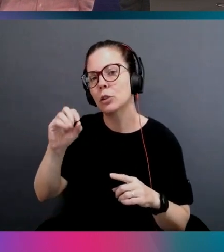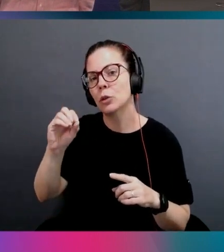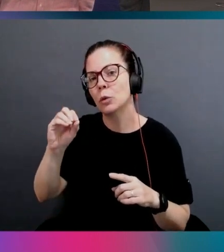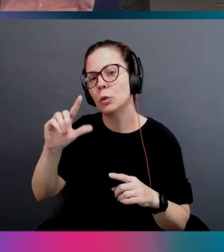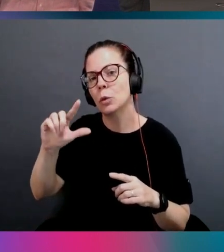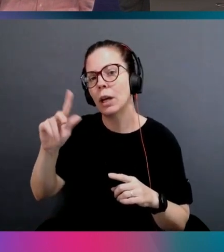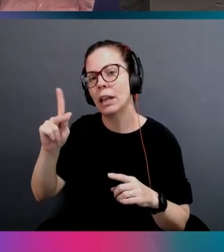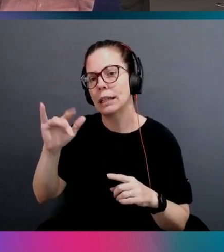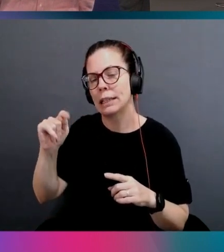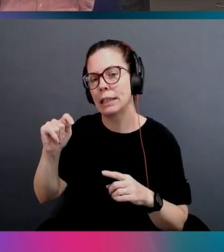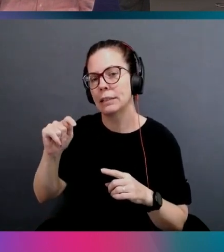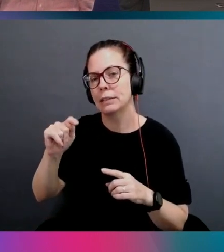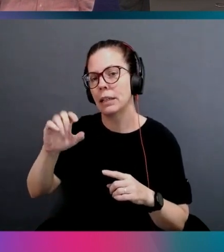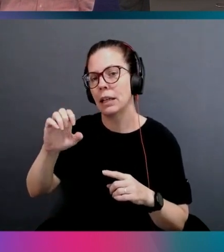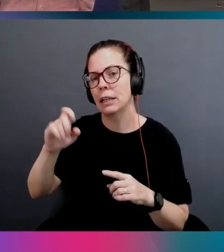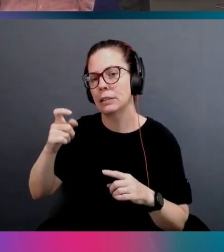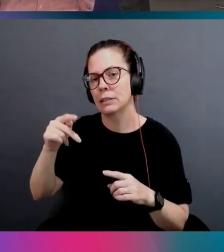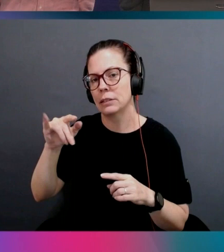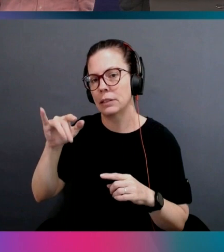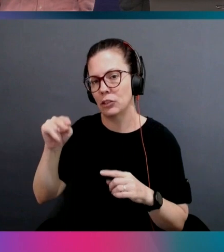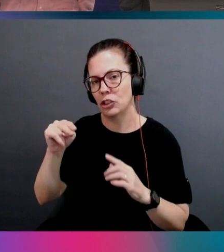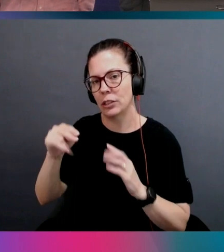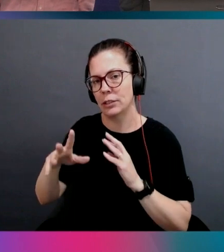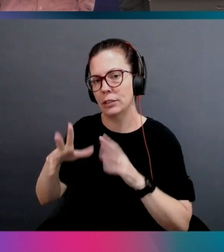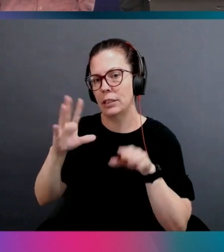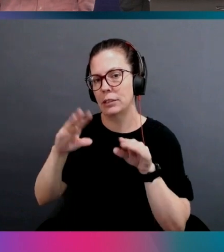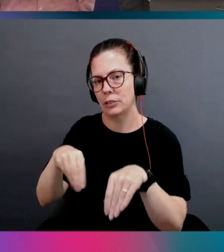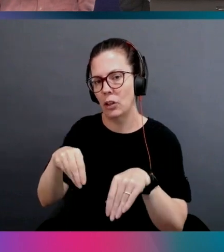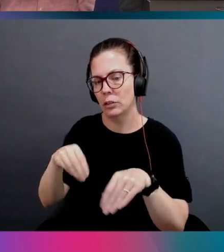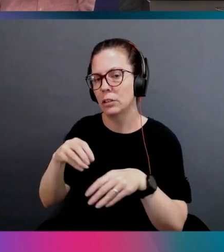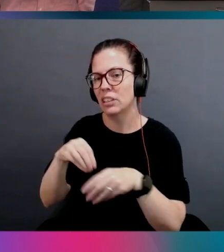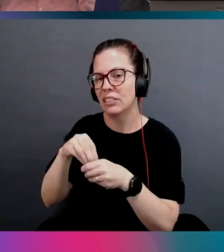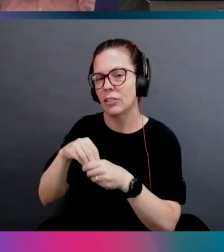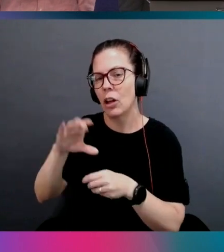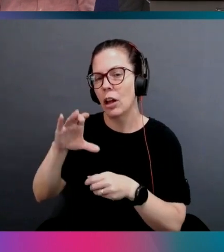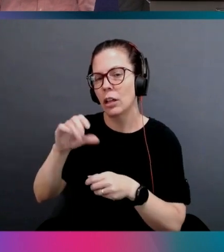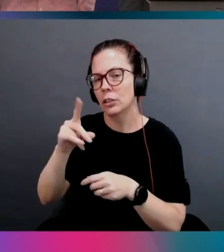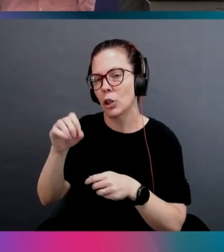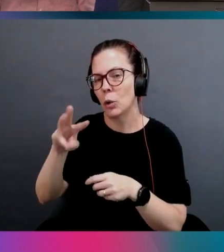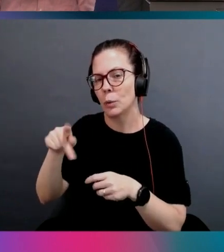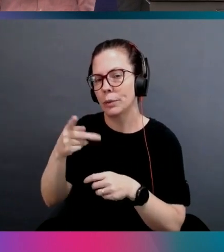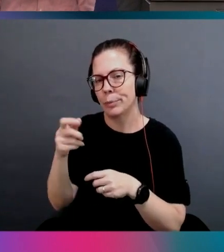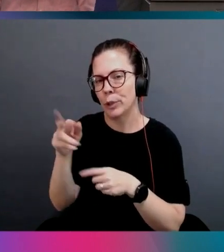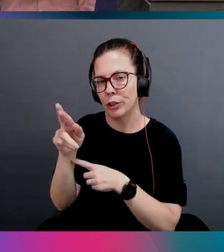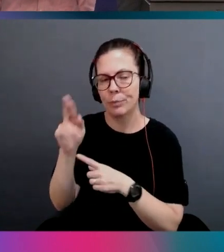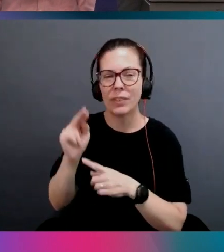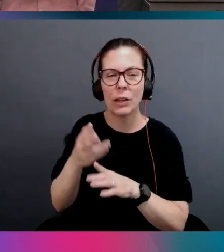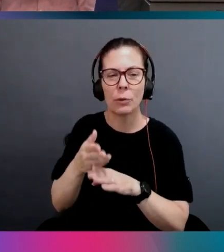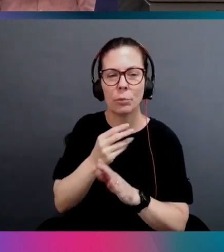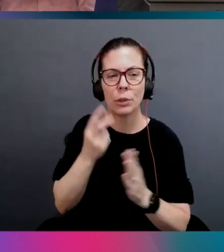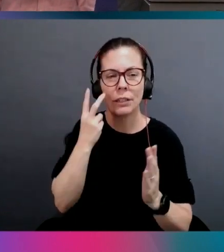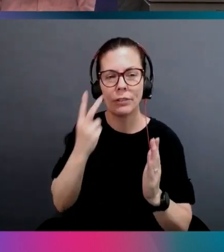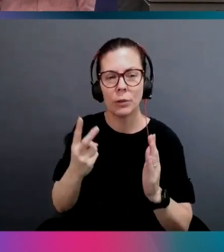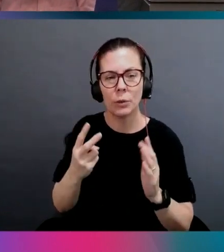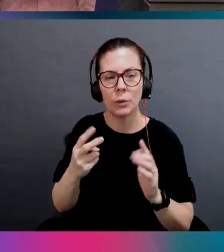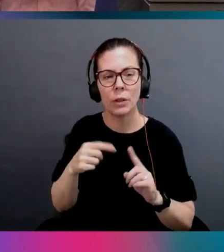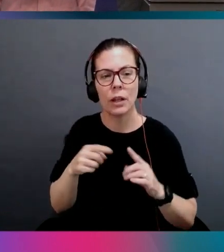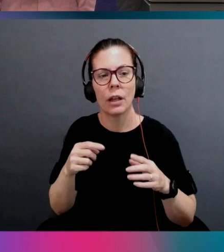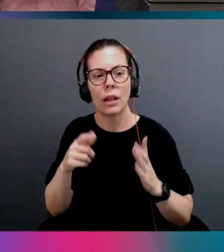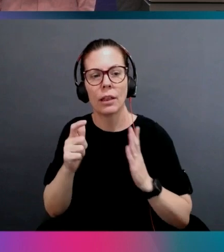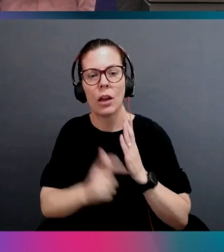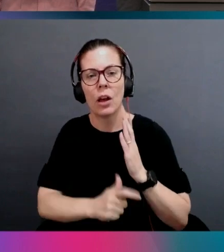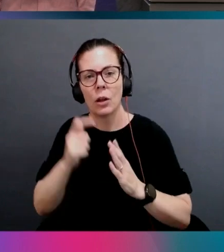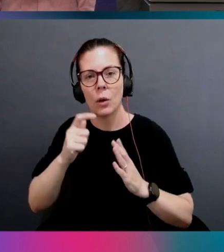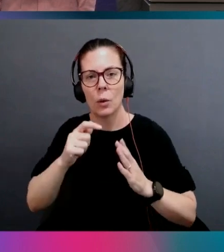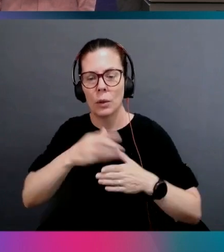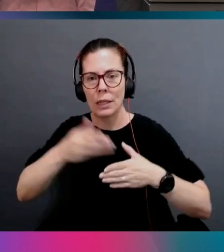installed. Okay. And then CodeWhisperer is a part of it, right? So right now it's in the preview. What we'll do is the auto completions are on.